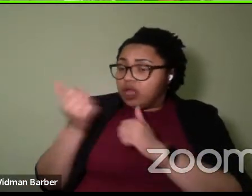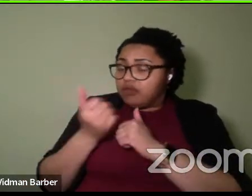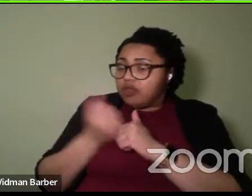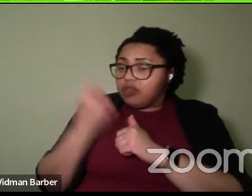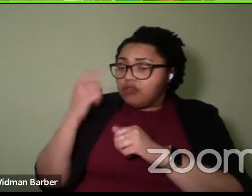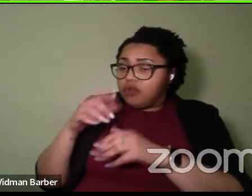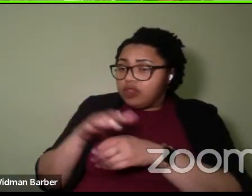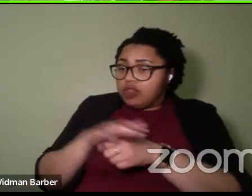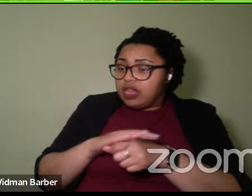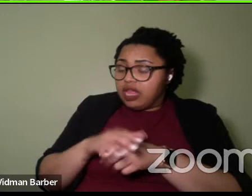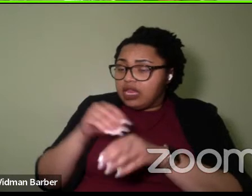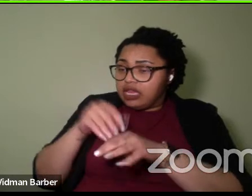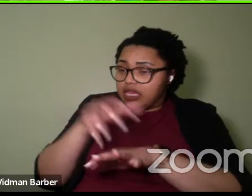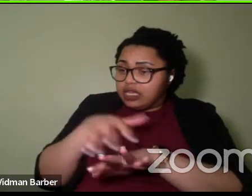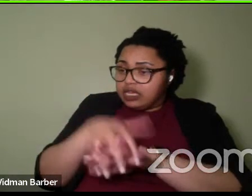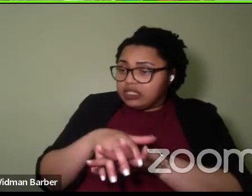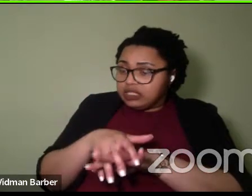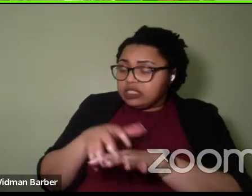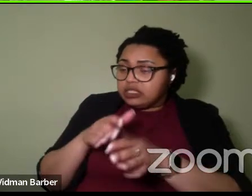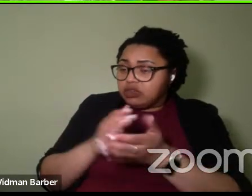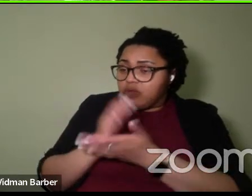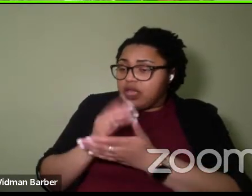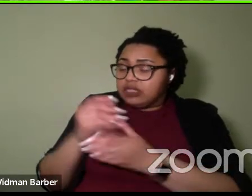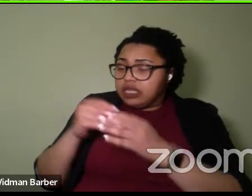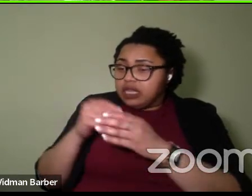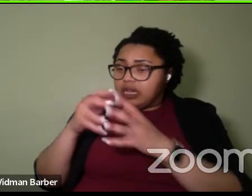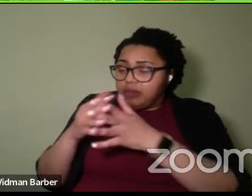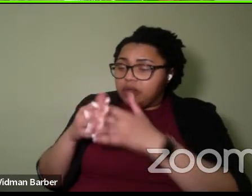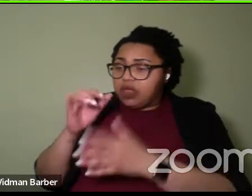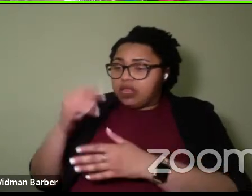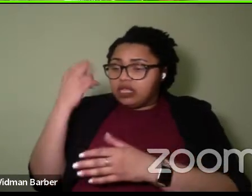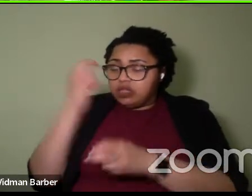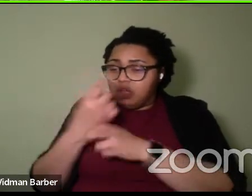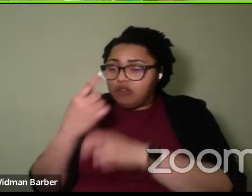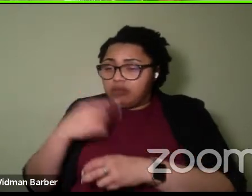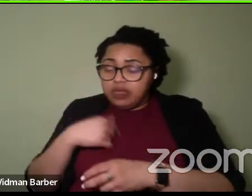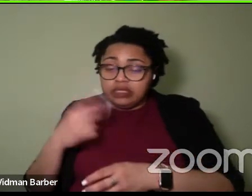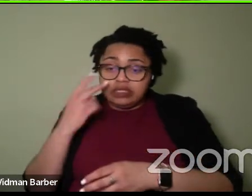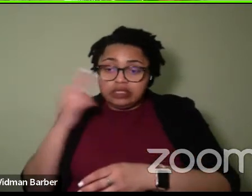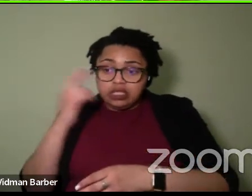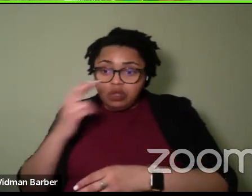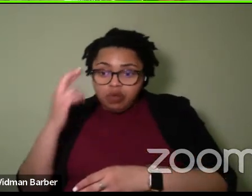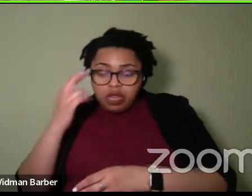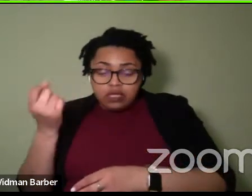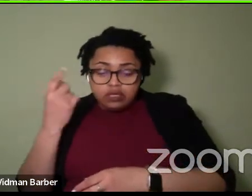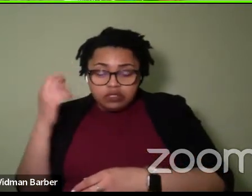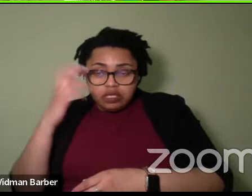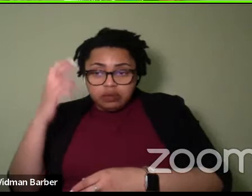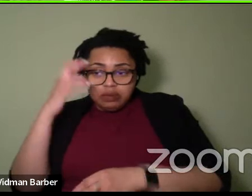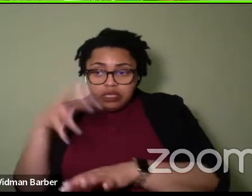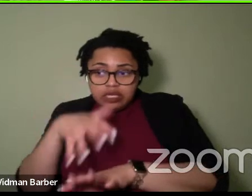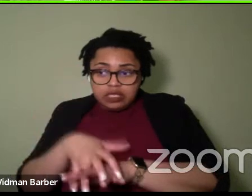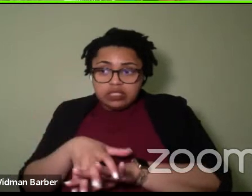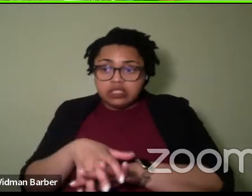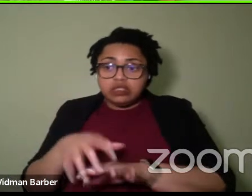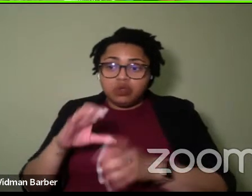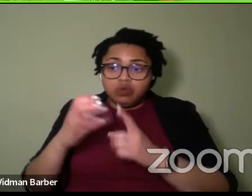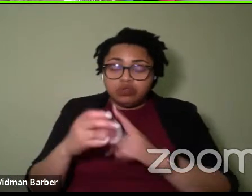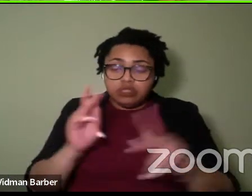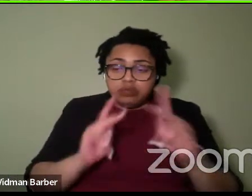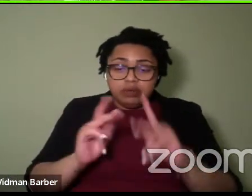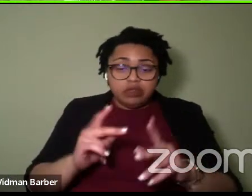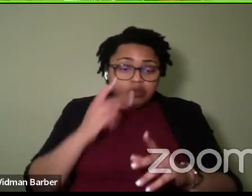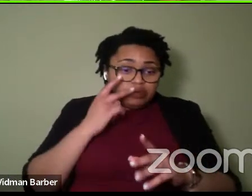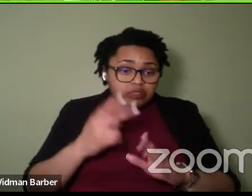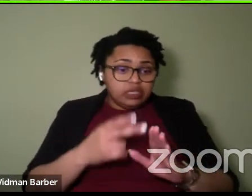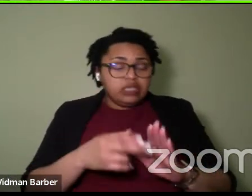rights in Latin America. This is why it's hard for me to grapple with the reality that indigenous cultures and peoples are deemed as areas of